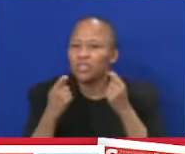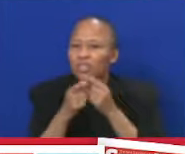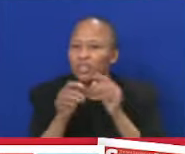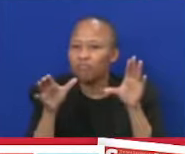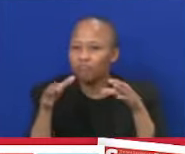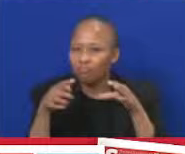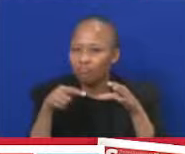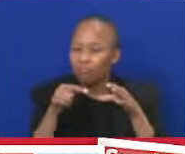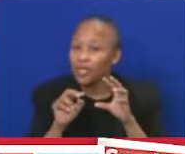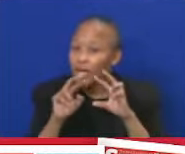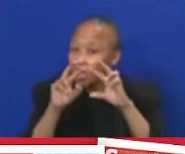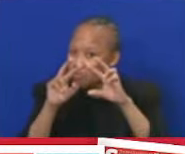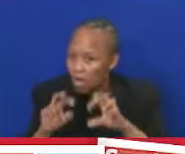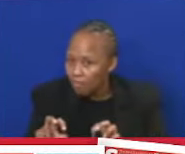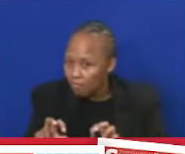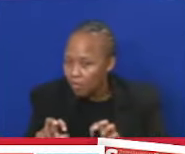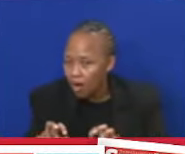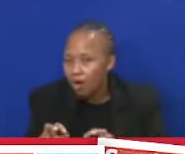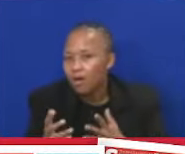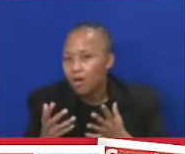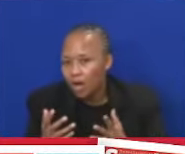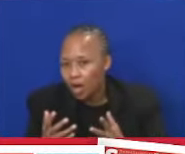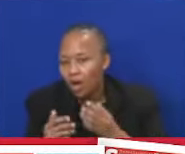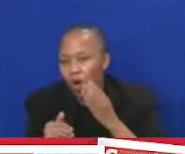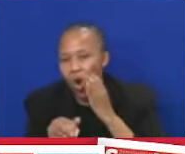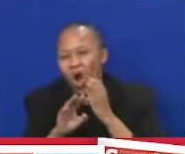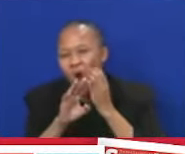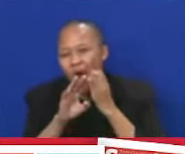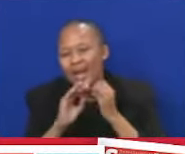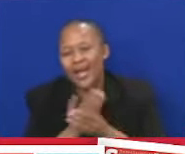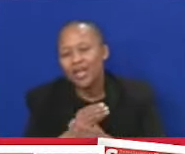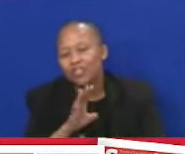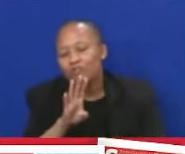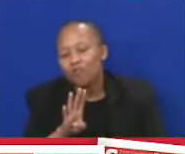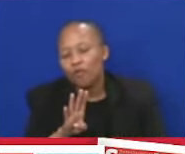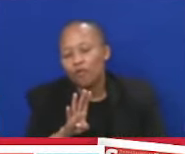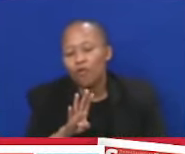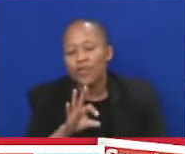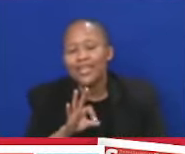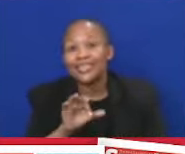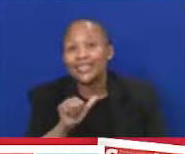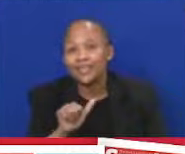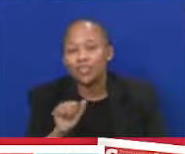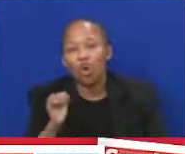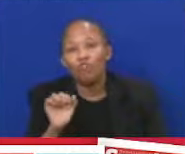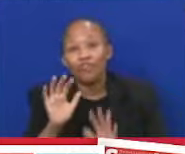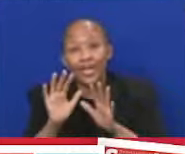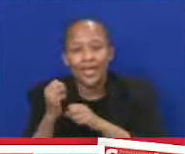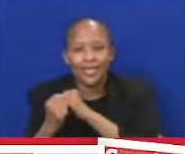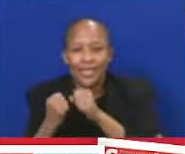Senten case 436 of 10, 2023, which is, this is